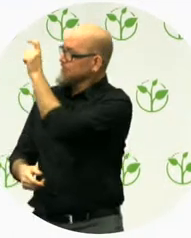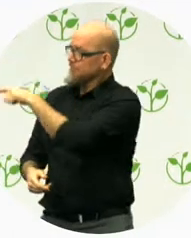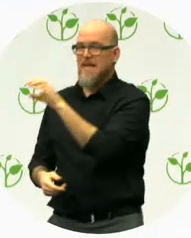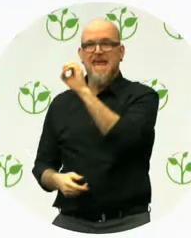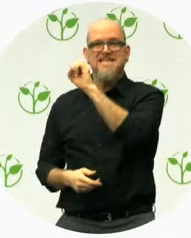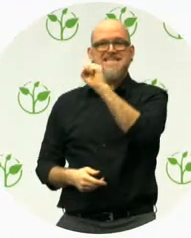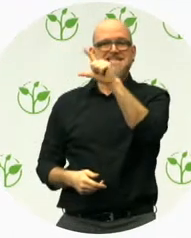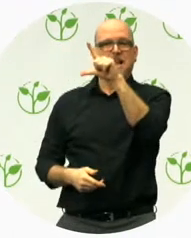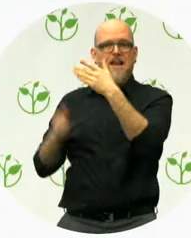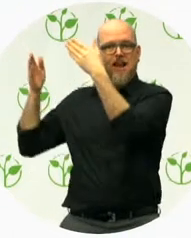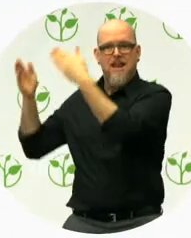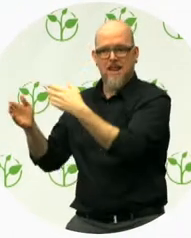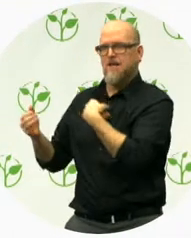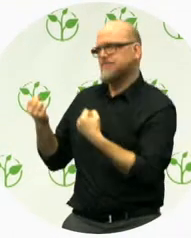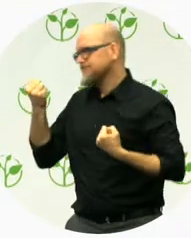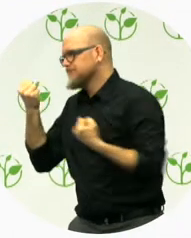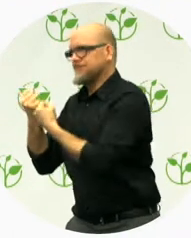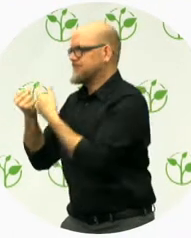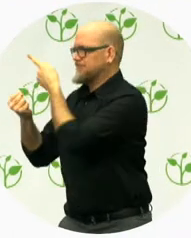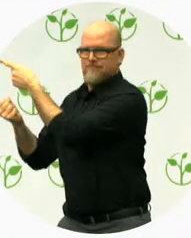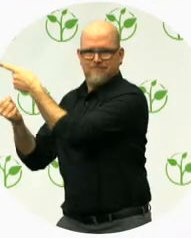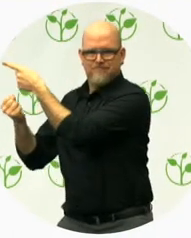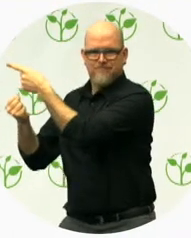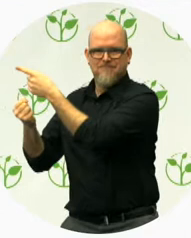in a global campaign.